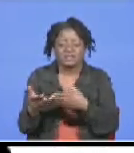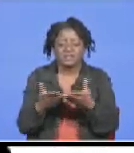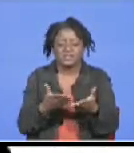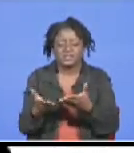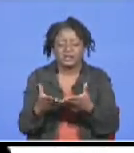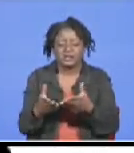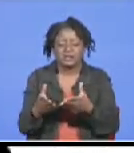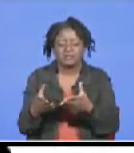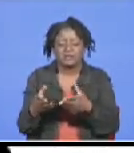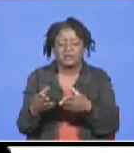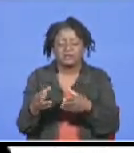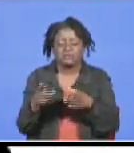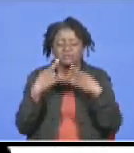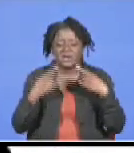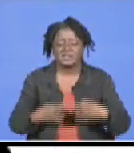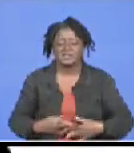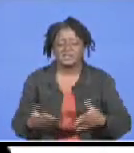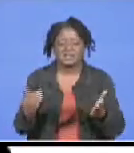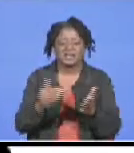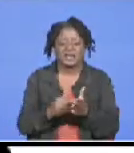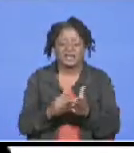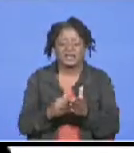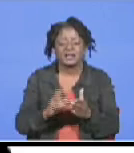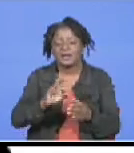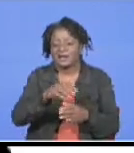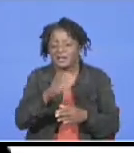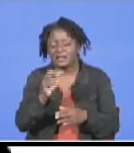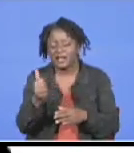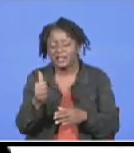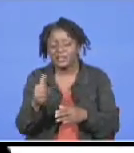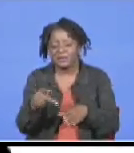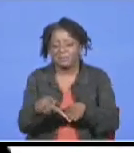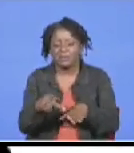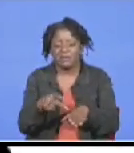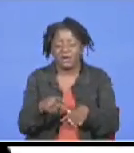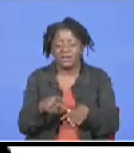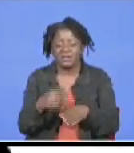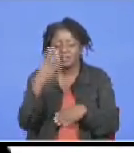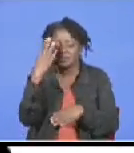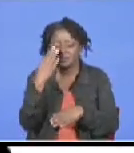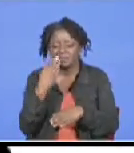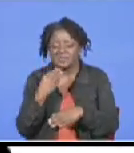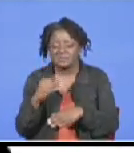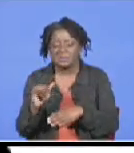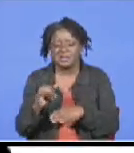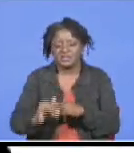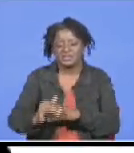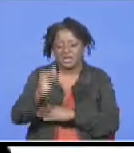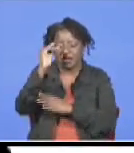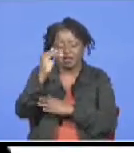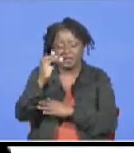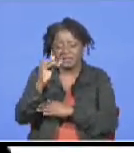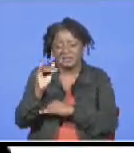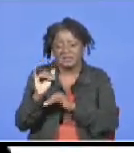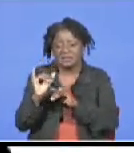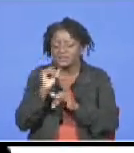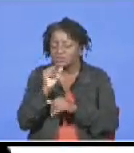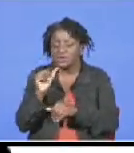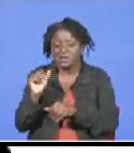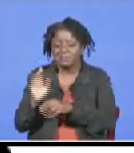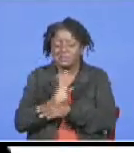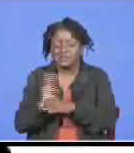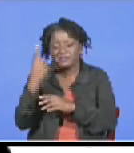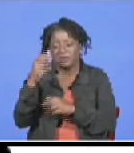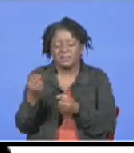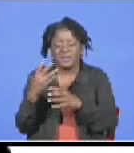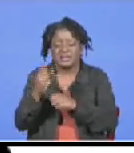again, just a few miles down north is another port of entry, a sleeping giant which had been dormant for many years and turned out